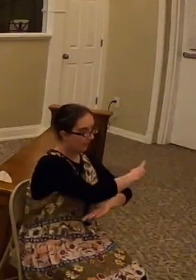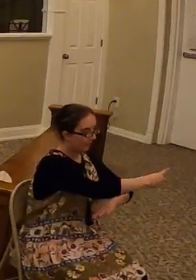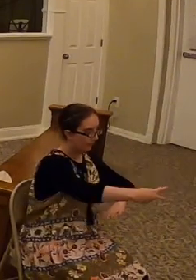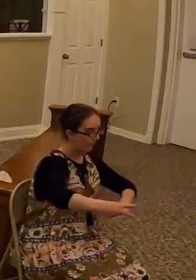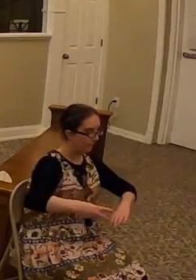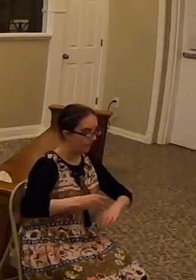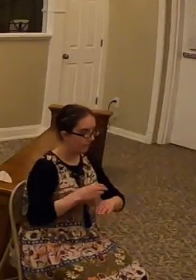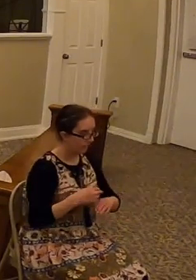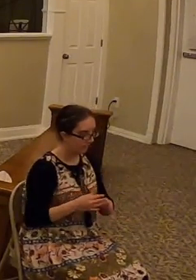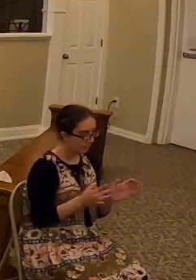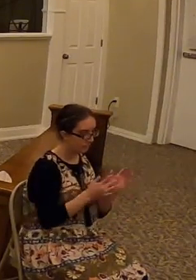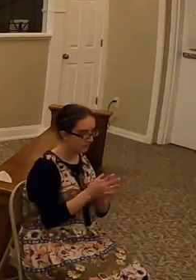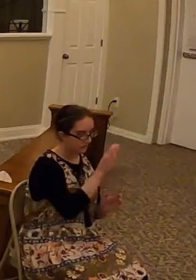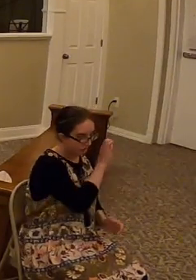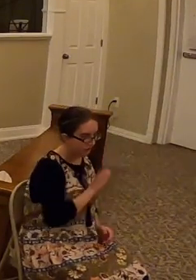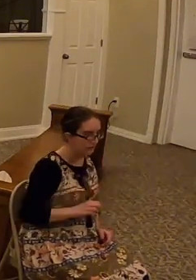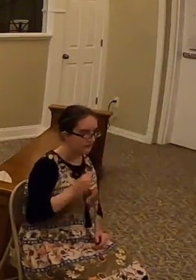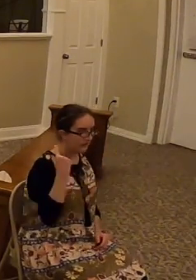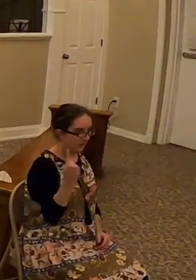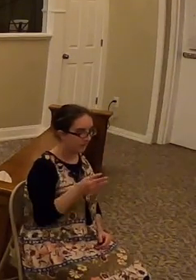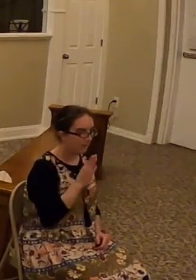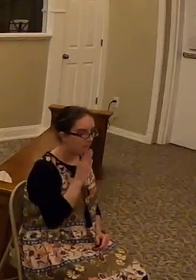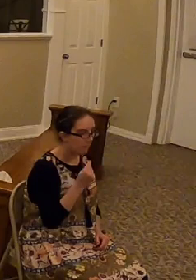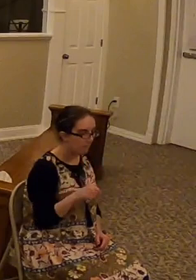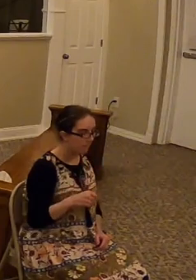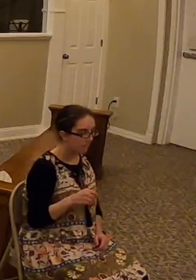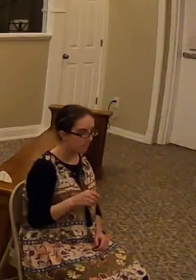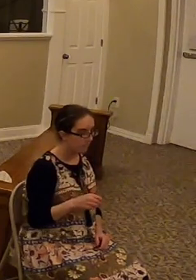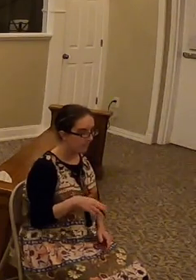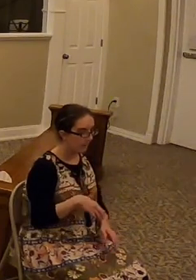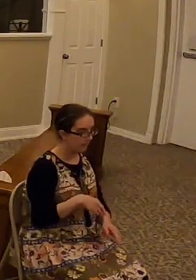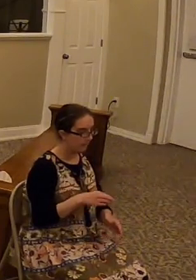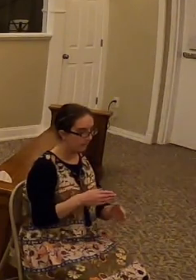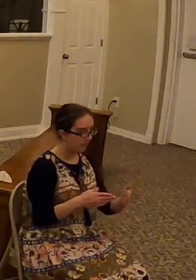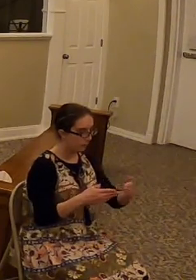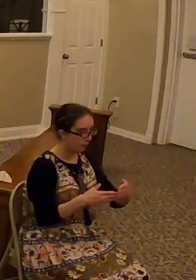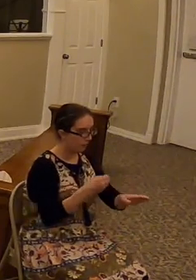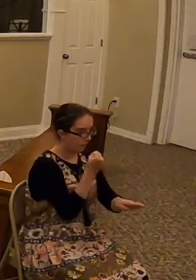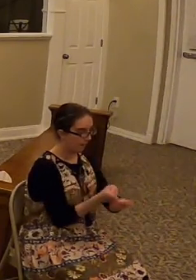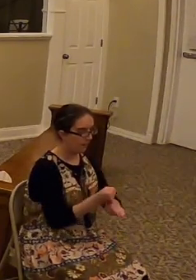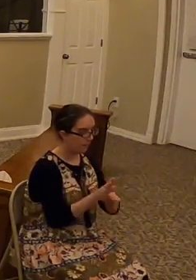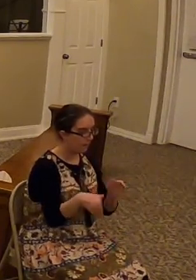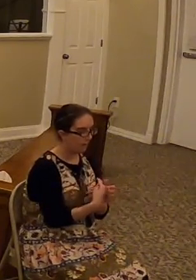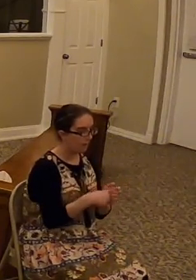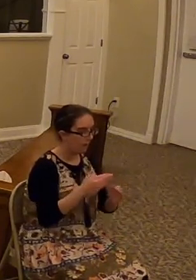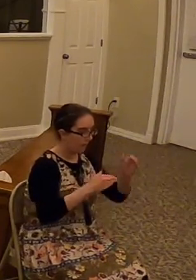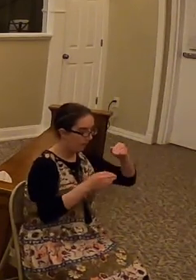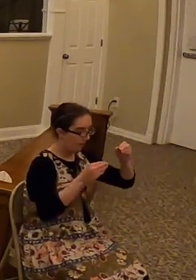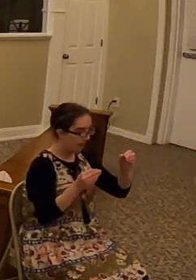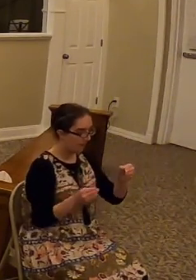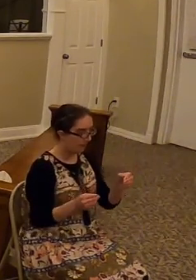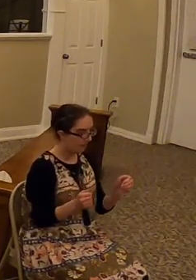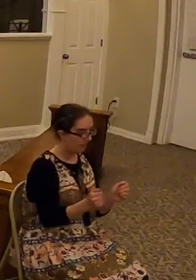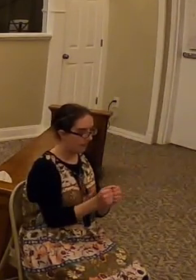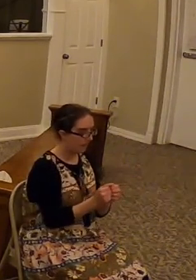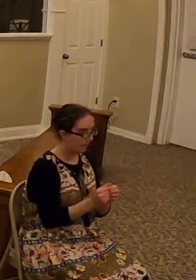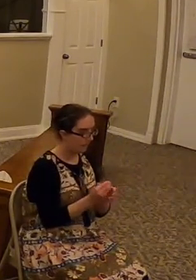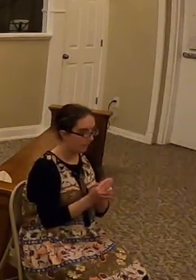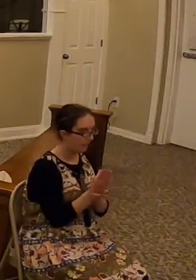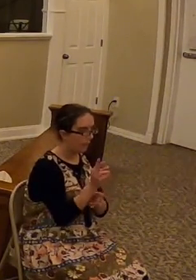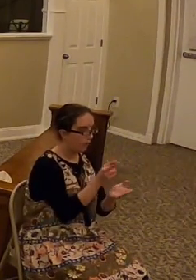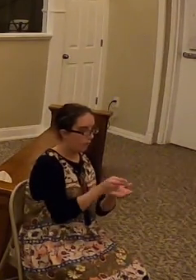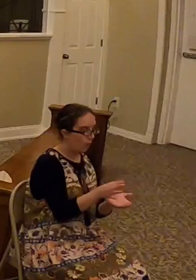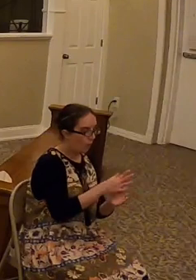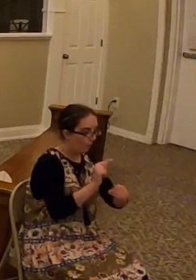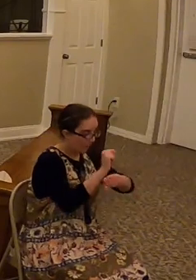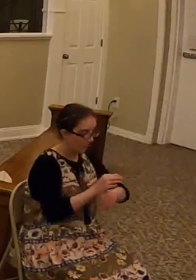the apostles and prophets, Jesus Christ himself being the chief cornerstone, in whom all the building fitly framed together groweth unto an